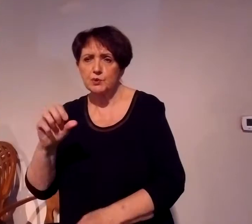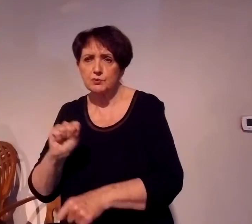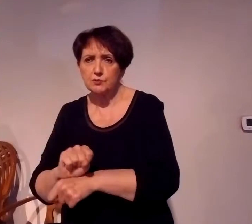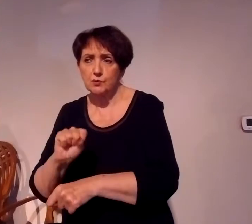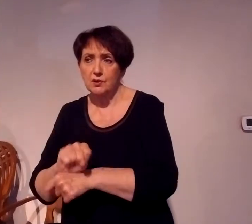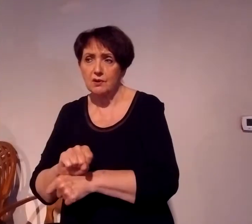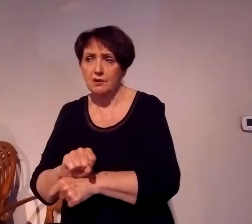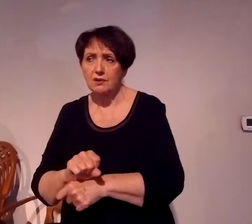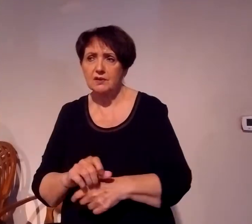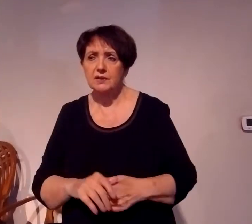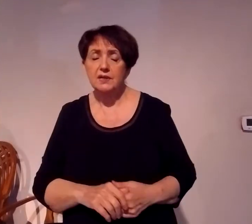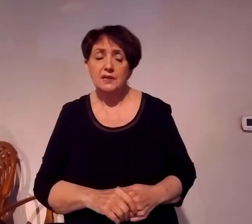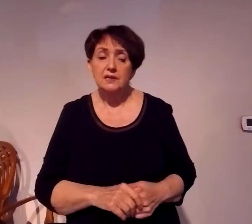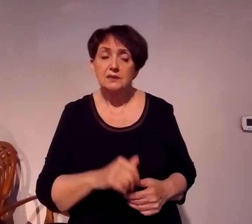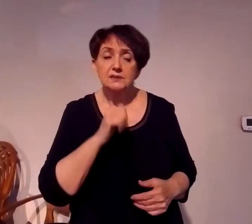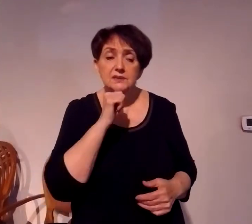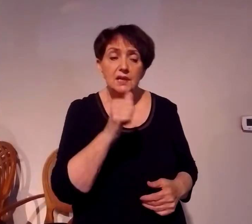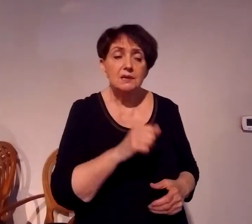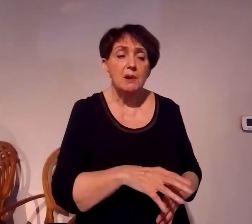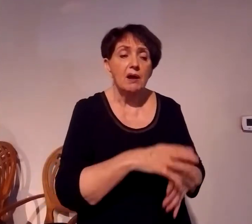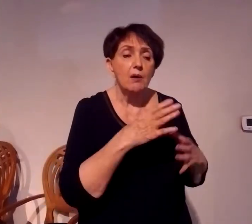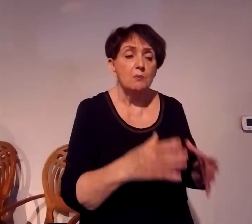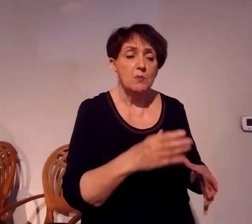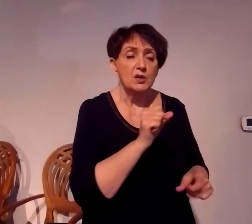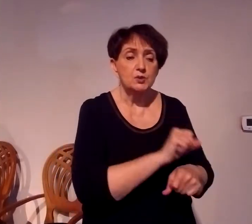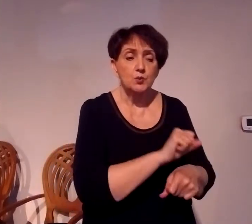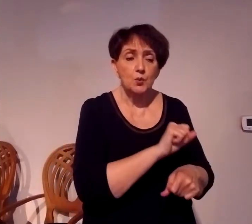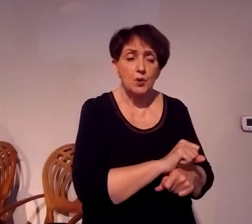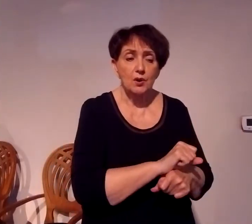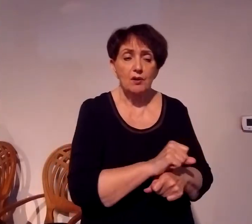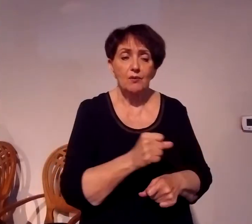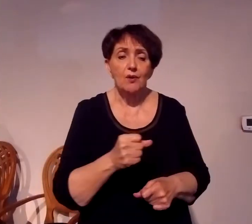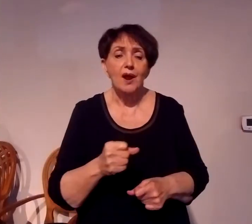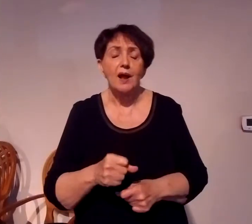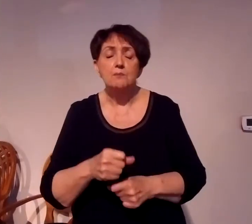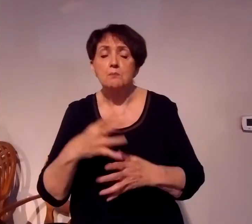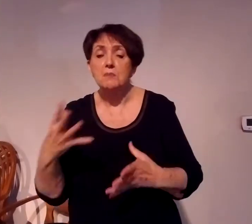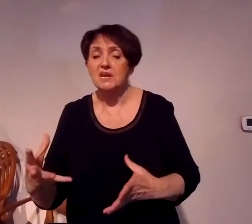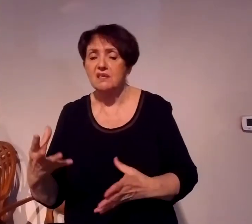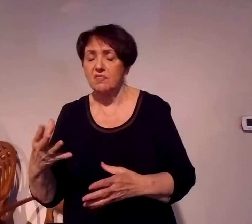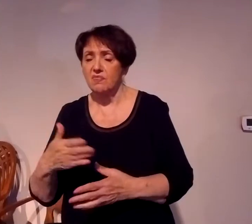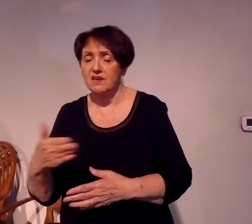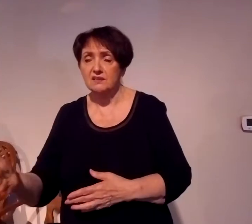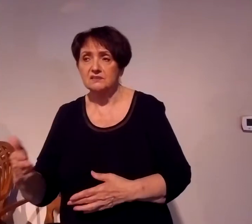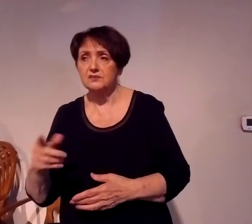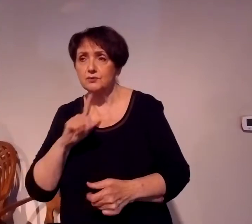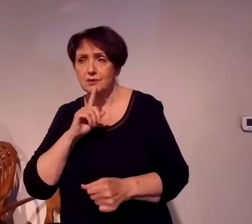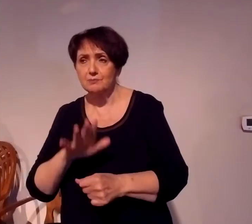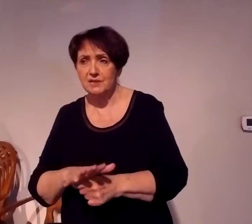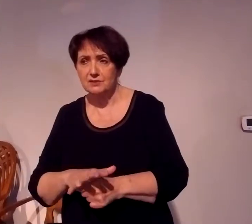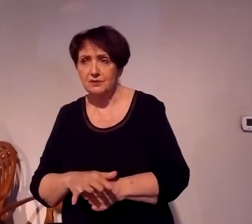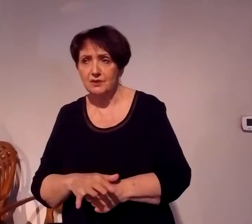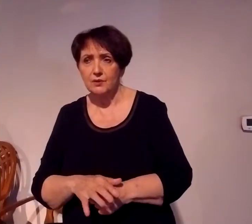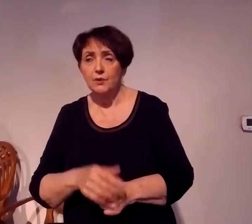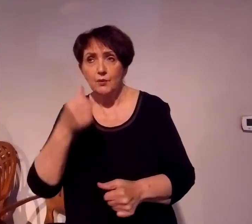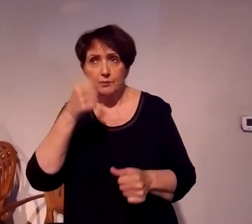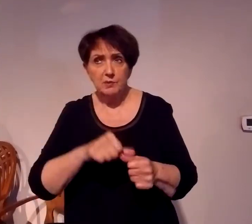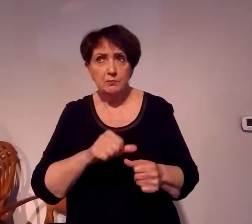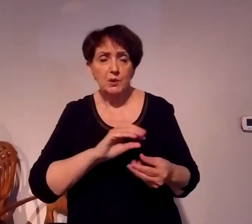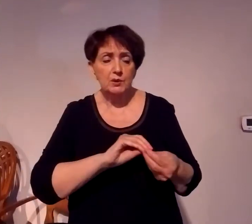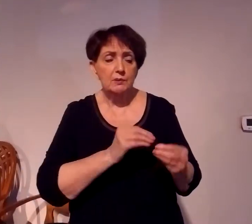quantity of work or the quantity of things that you commit to. Remember, step number